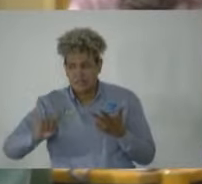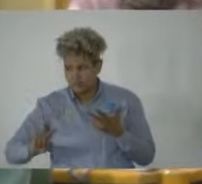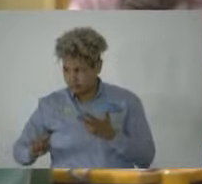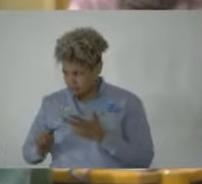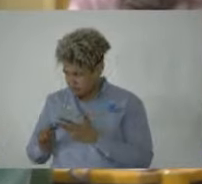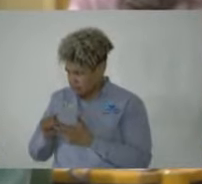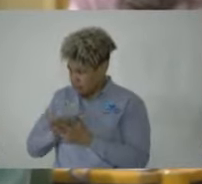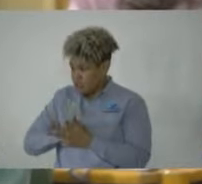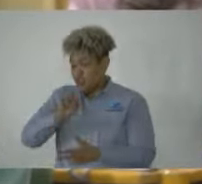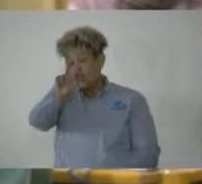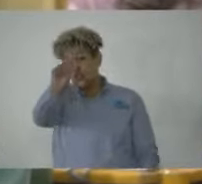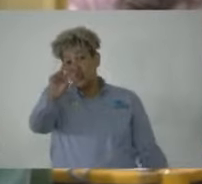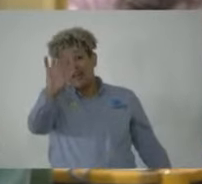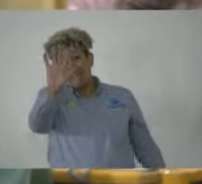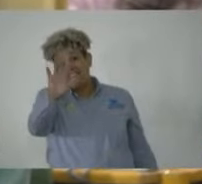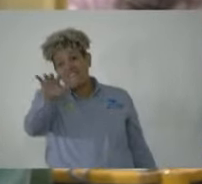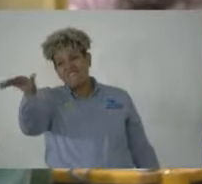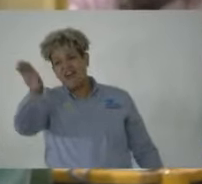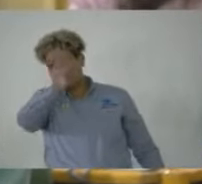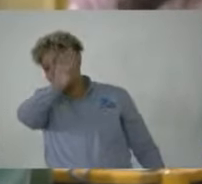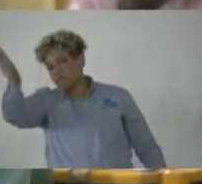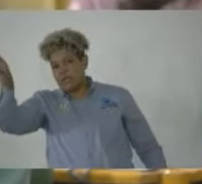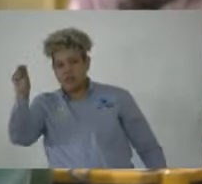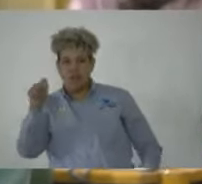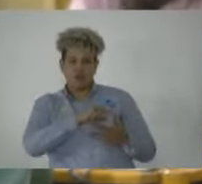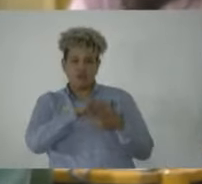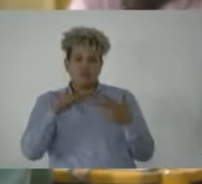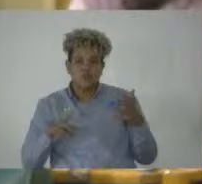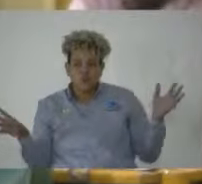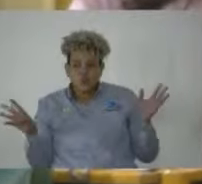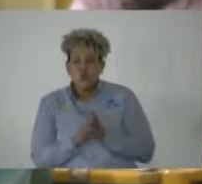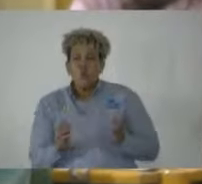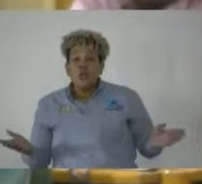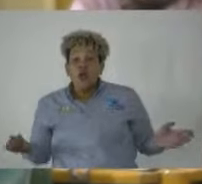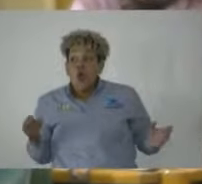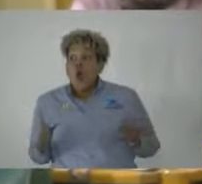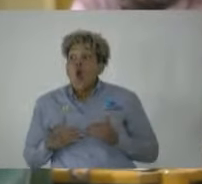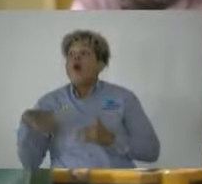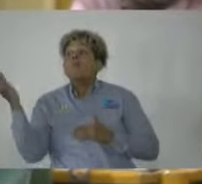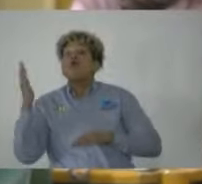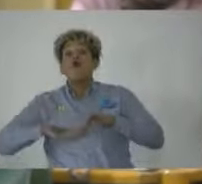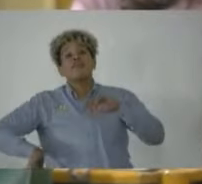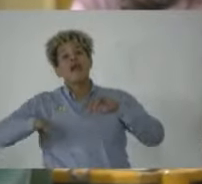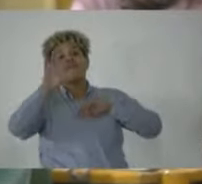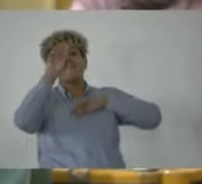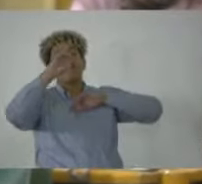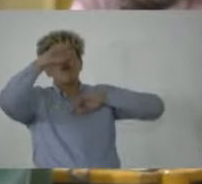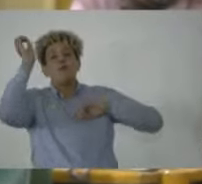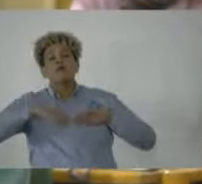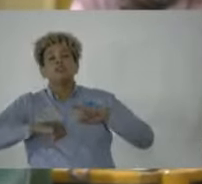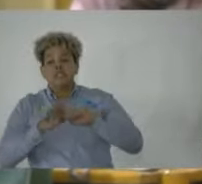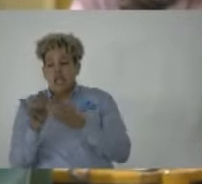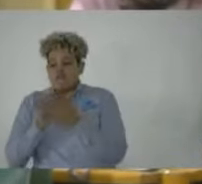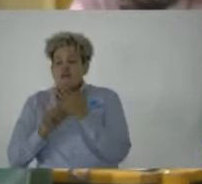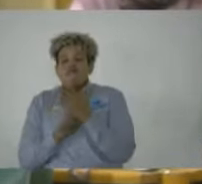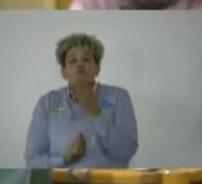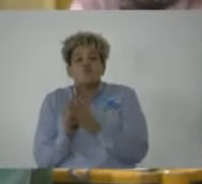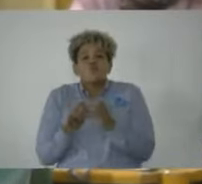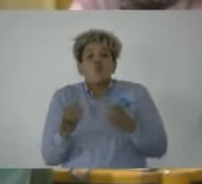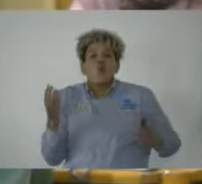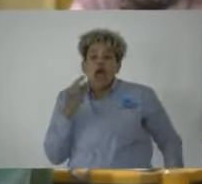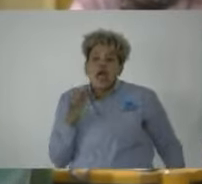for $255 billion, or more than 50% of the revenue growth